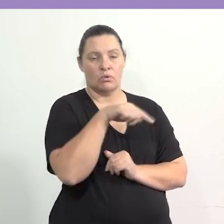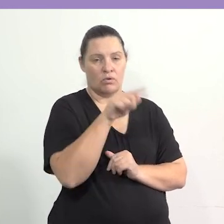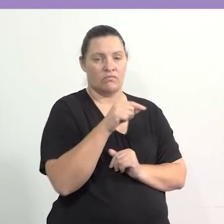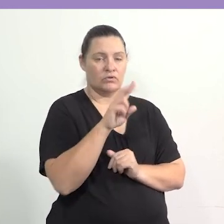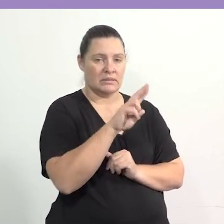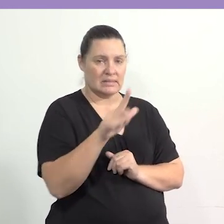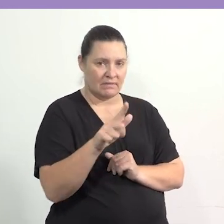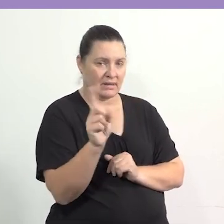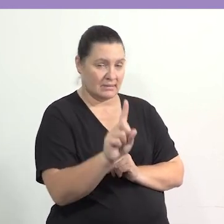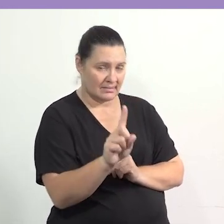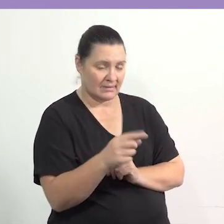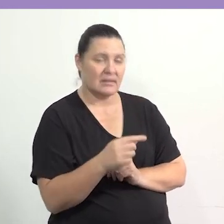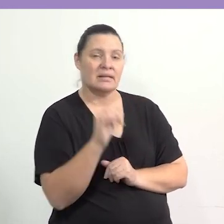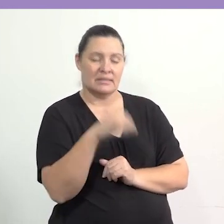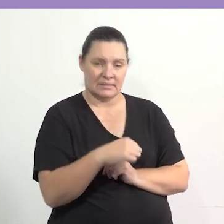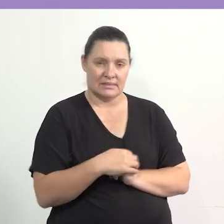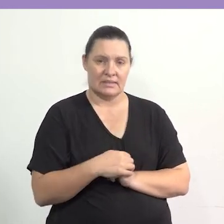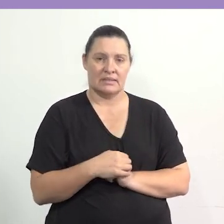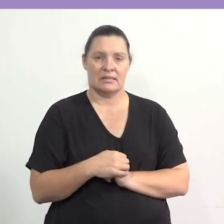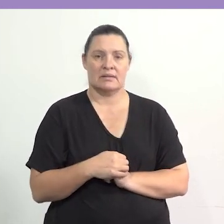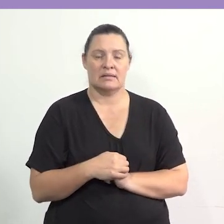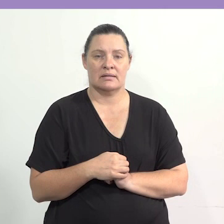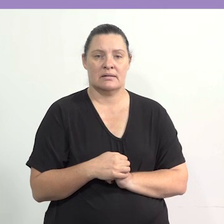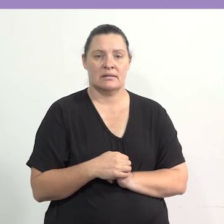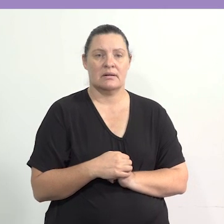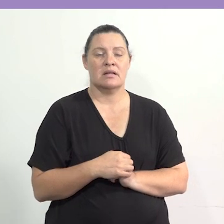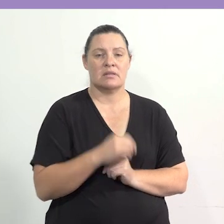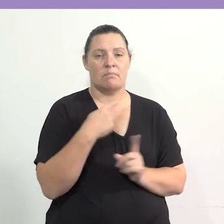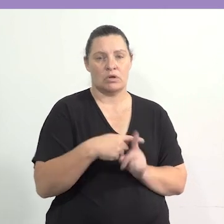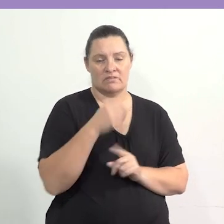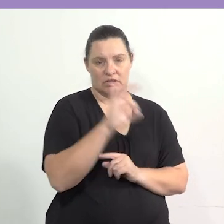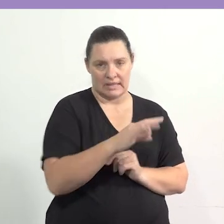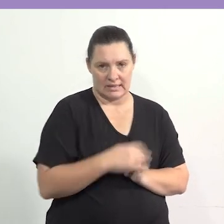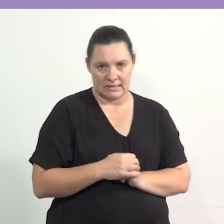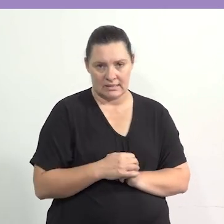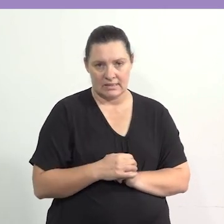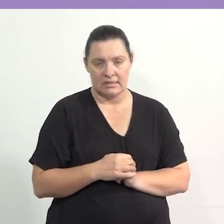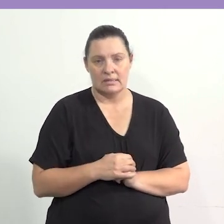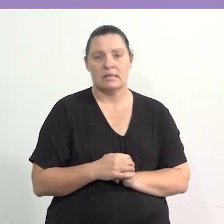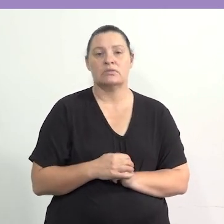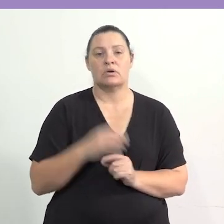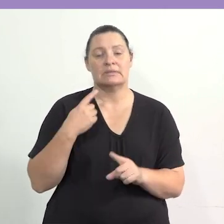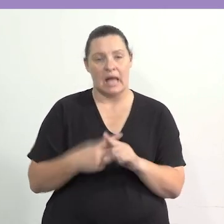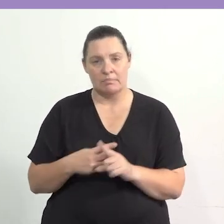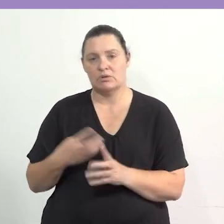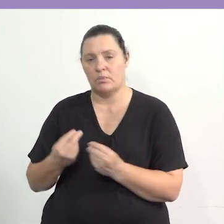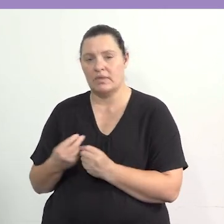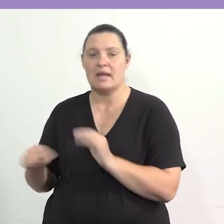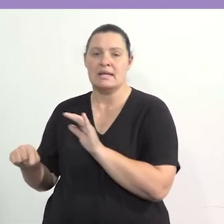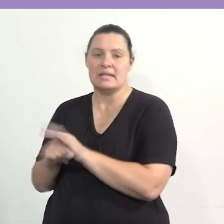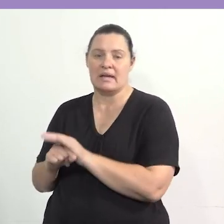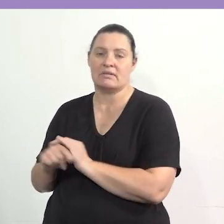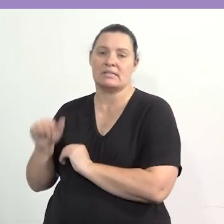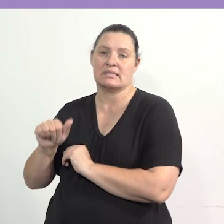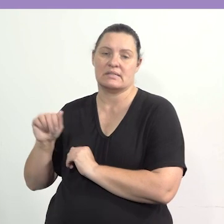root of 27, yes, you are correct, is a positive 3. We are multiplying that with the cube root of a